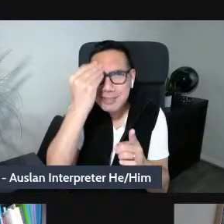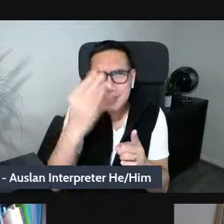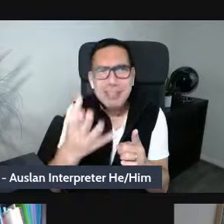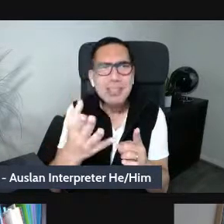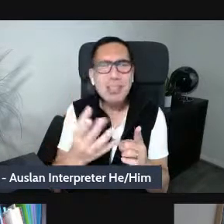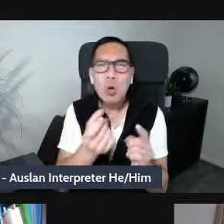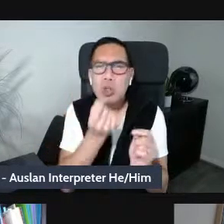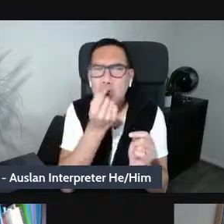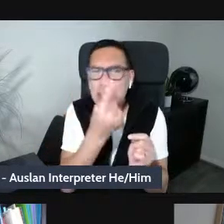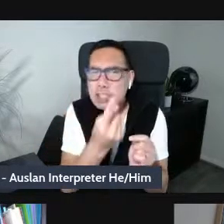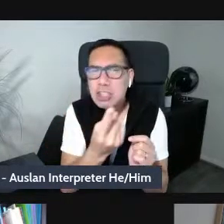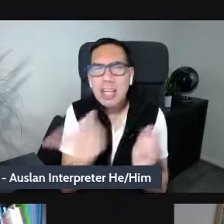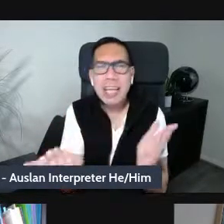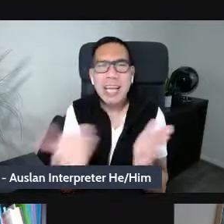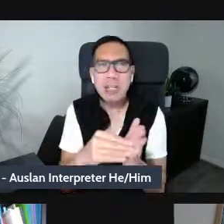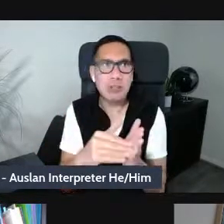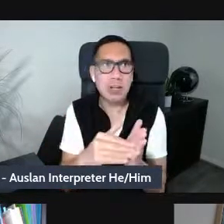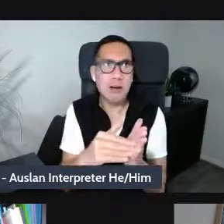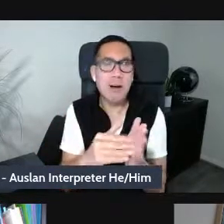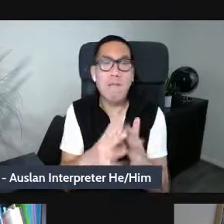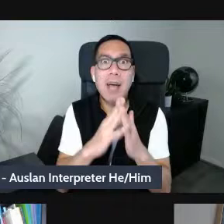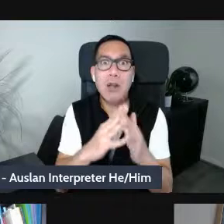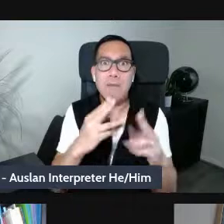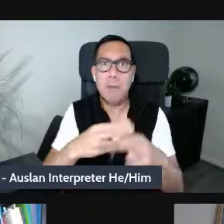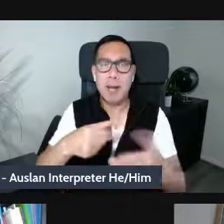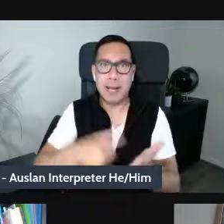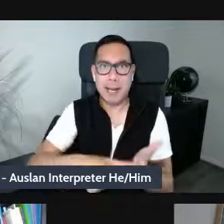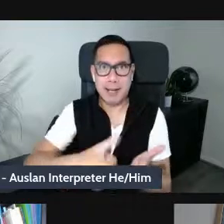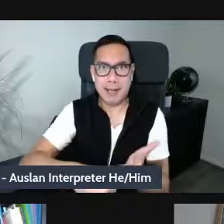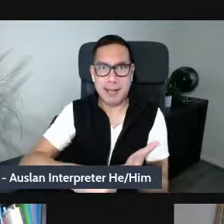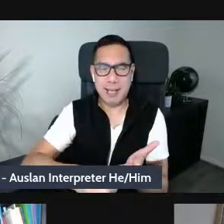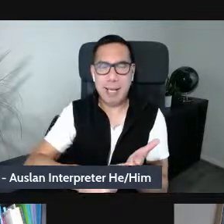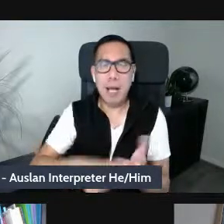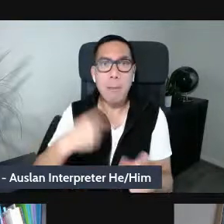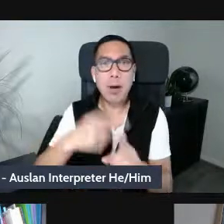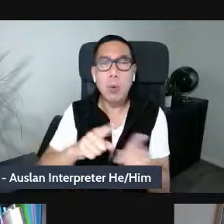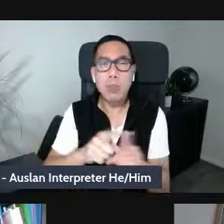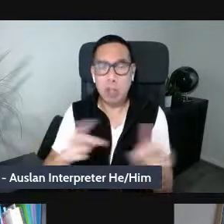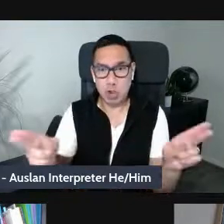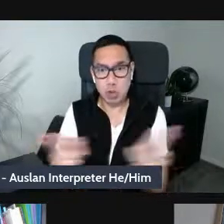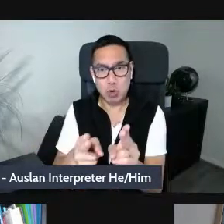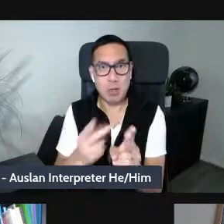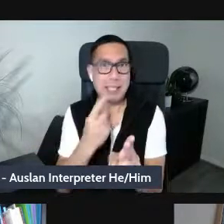buck and getting that into a really short, easy space.